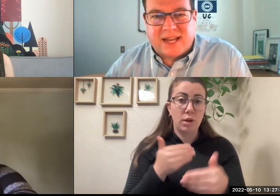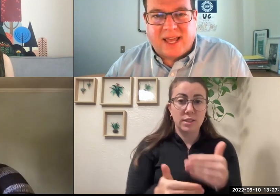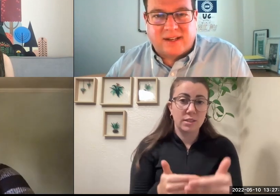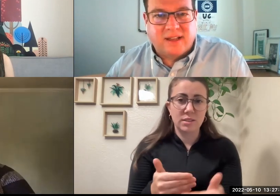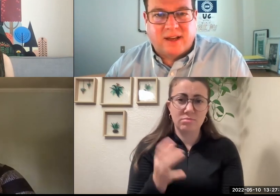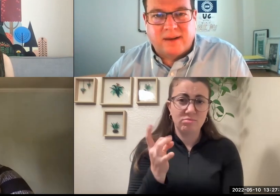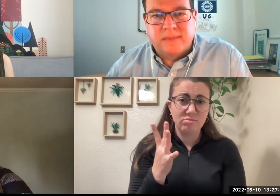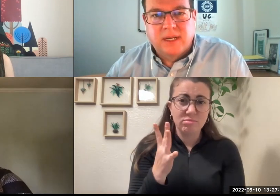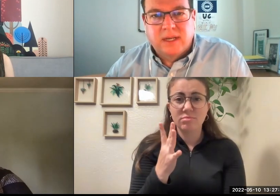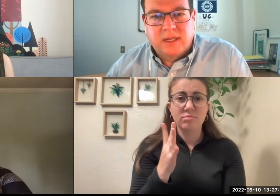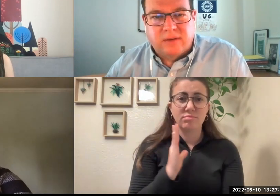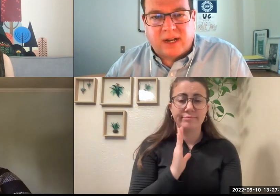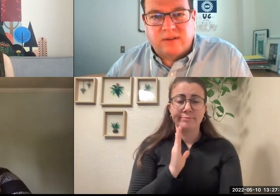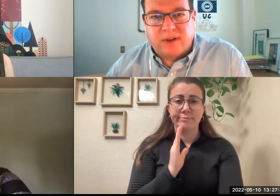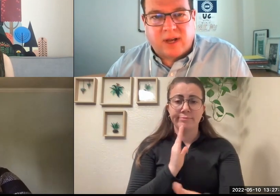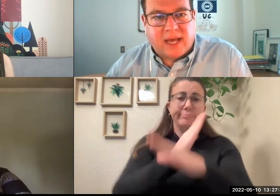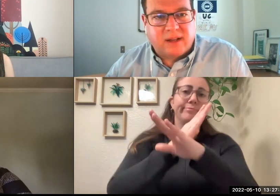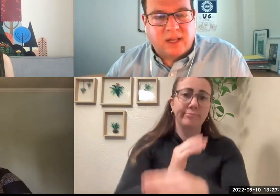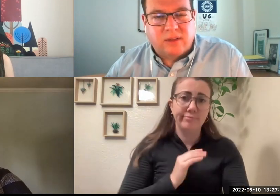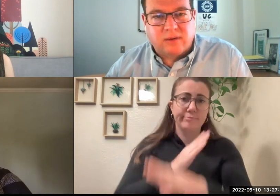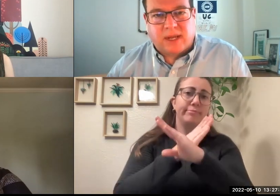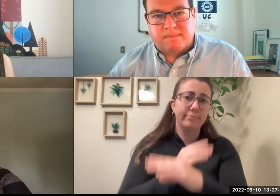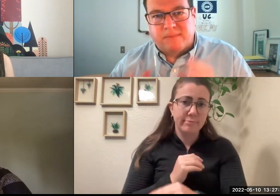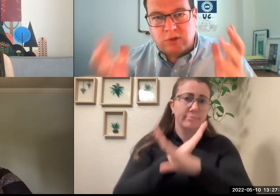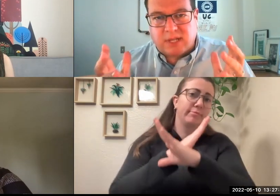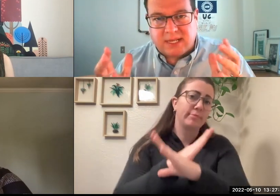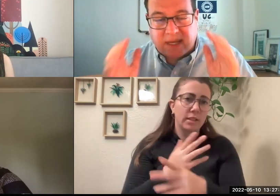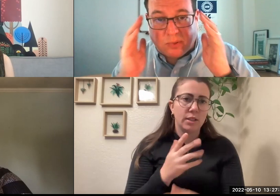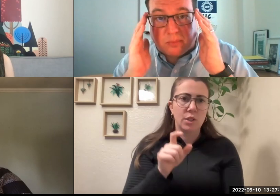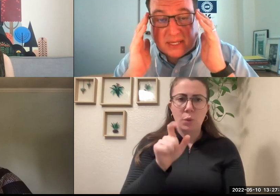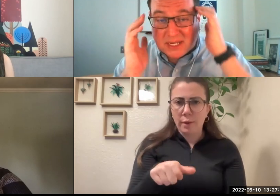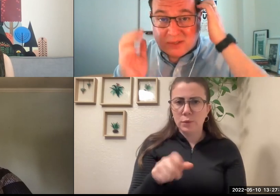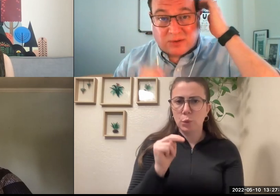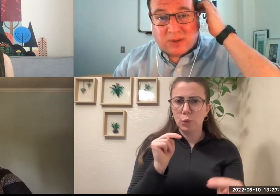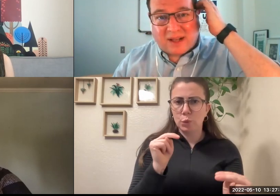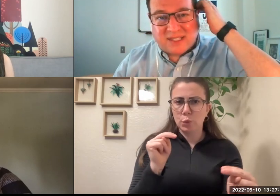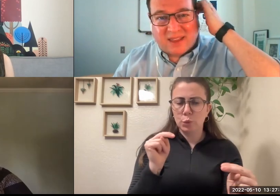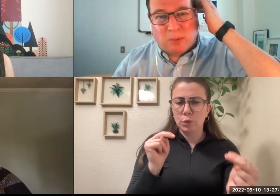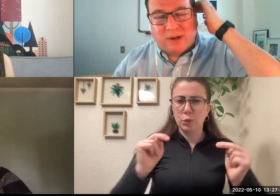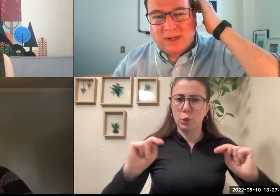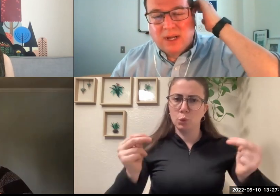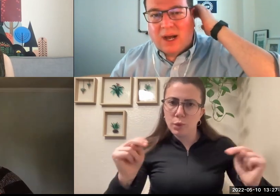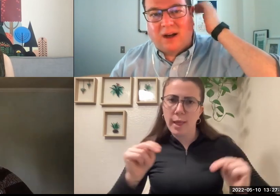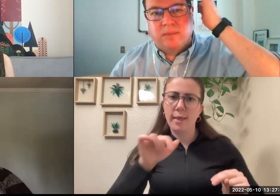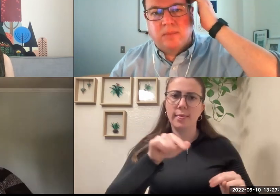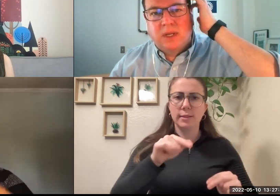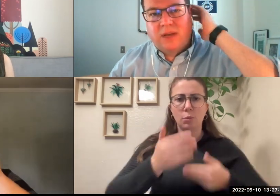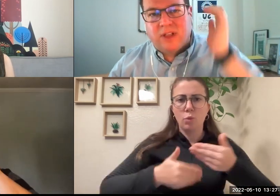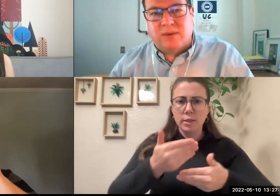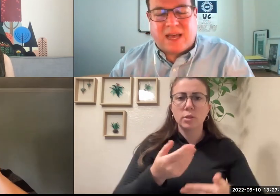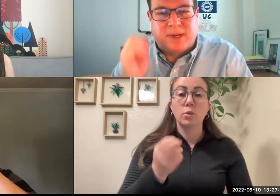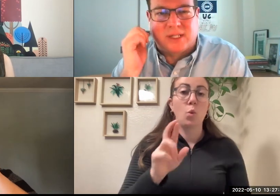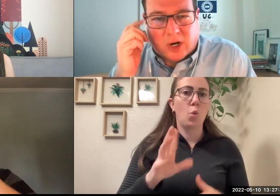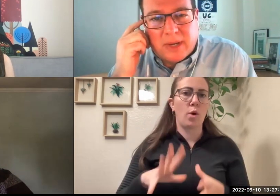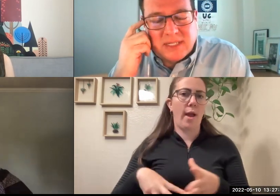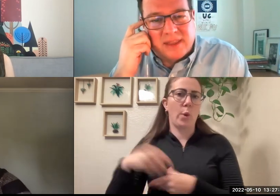is a dead end. You've got to figure out how to either like neutralize that board process or do it outside the board. If you look at